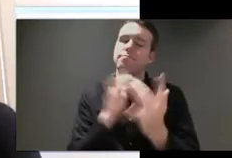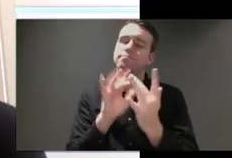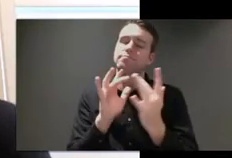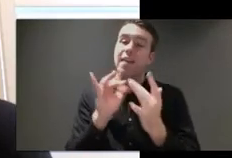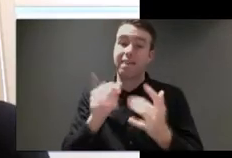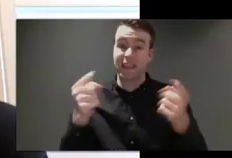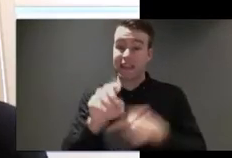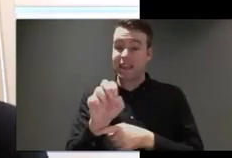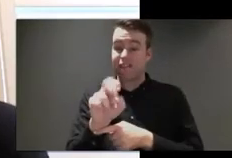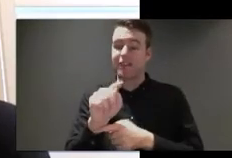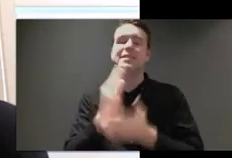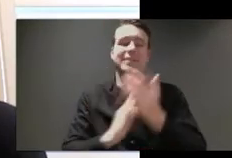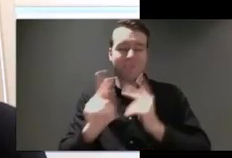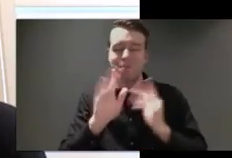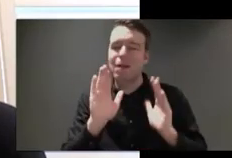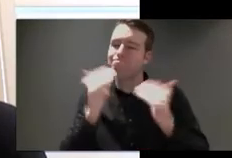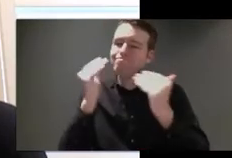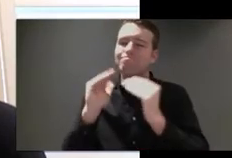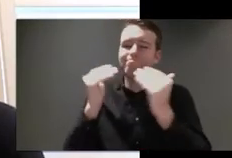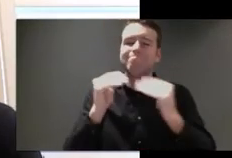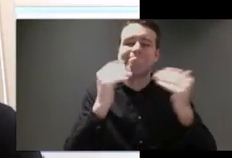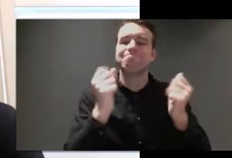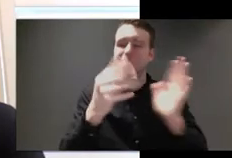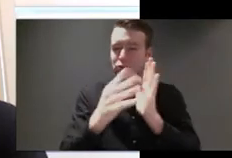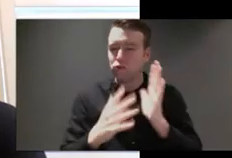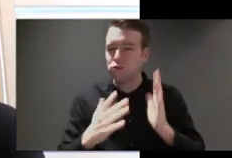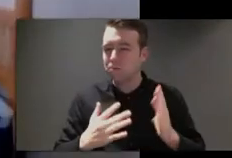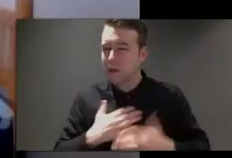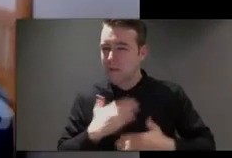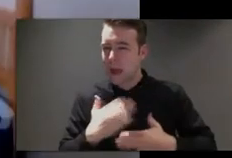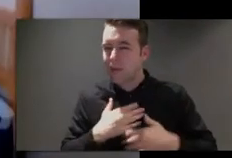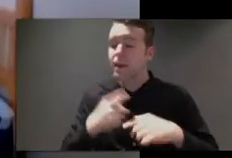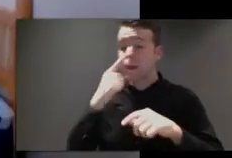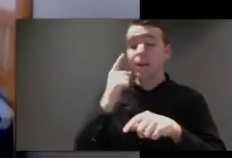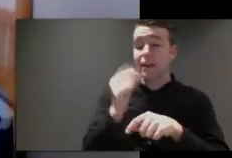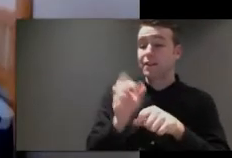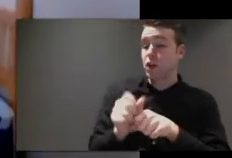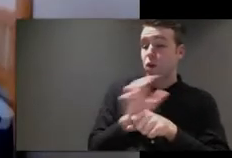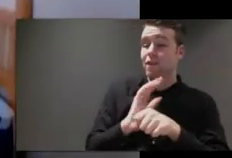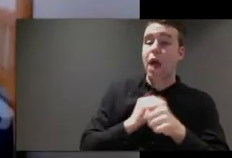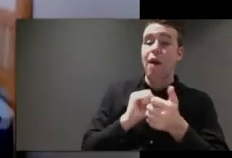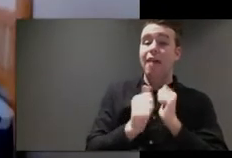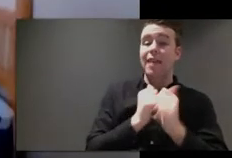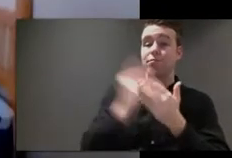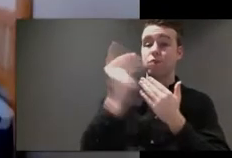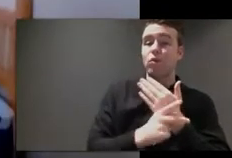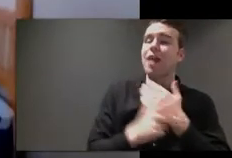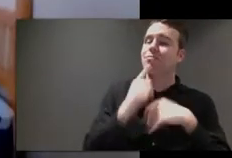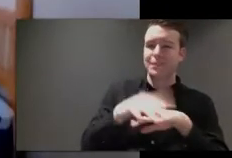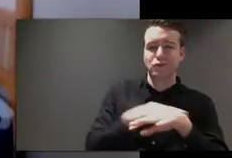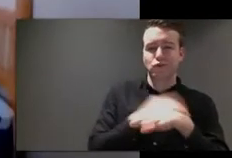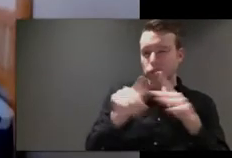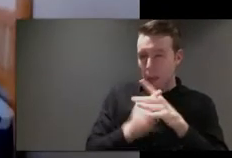we were able to bring smiles to the faces of many of our students. Because of the coronavirus, our athletic programs have had a pretty slow